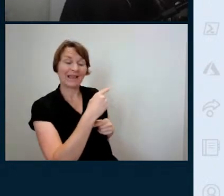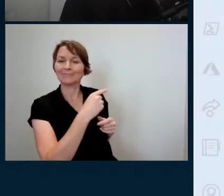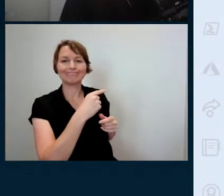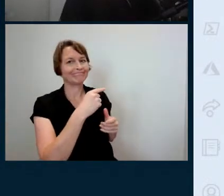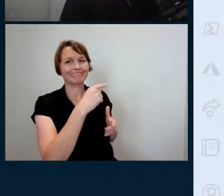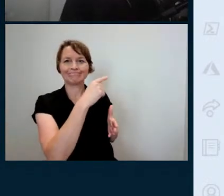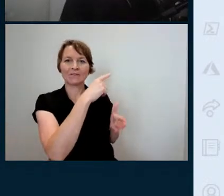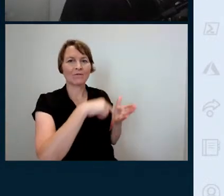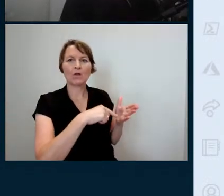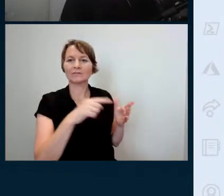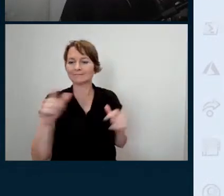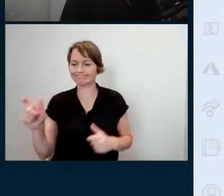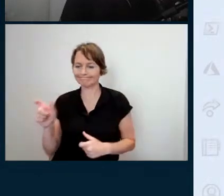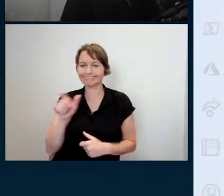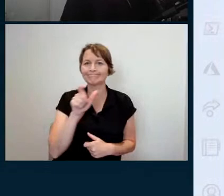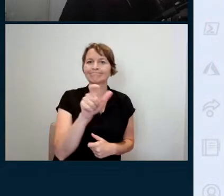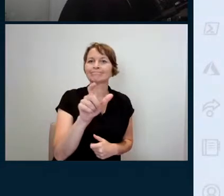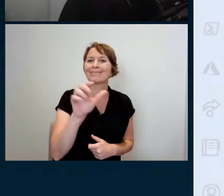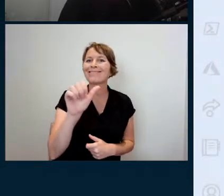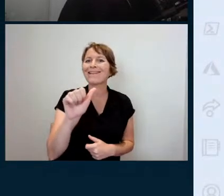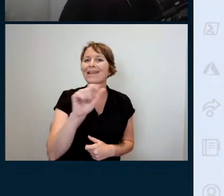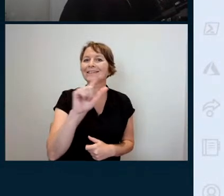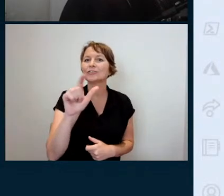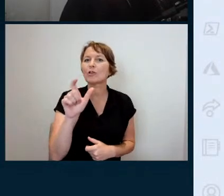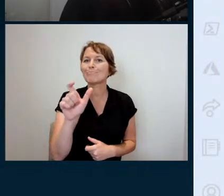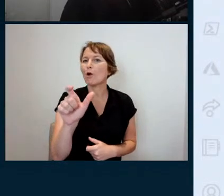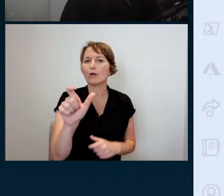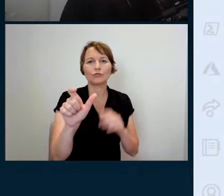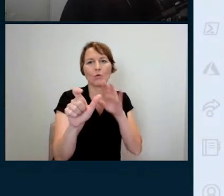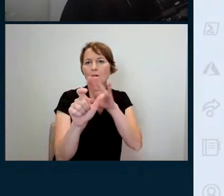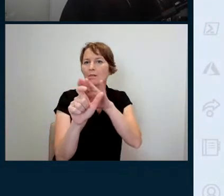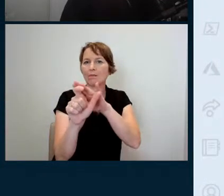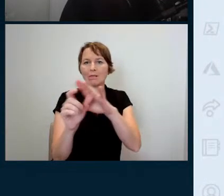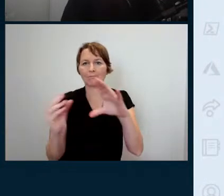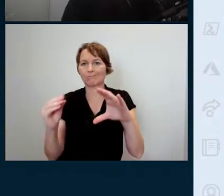module. And this means it will go a bit faster.